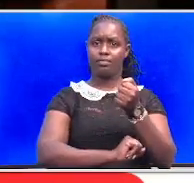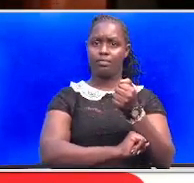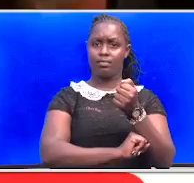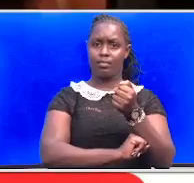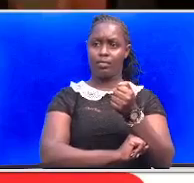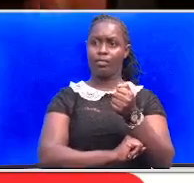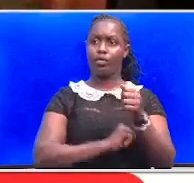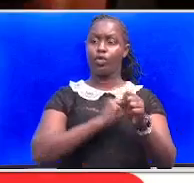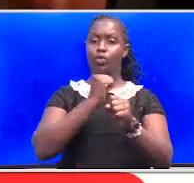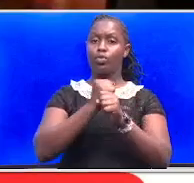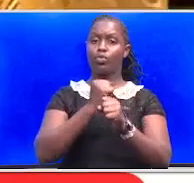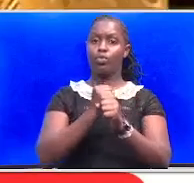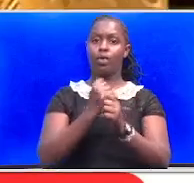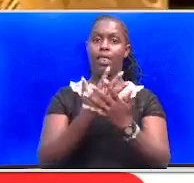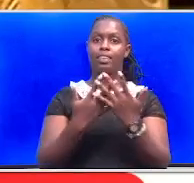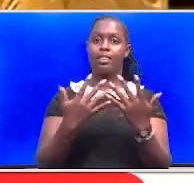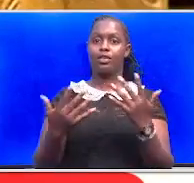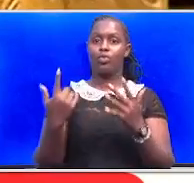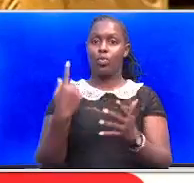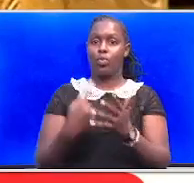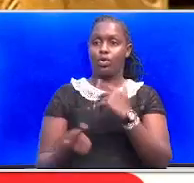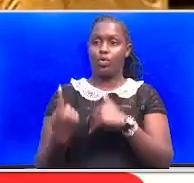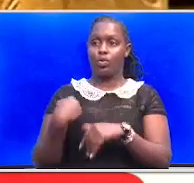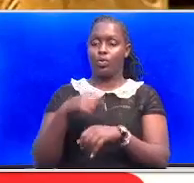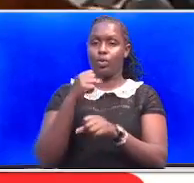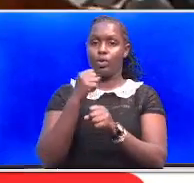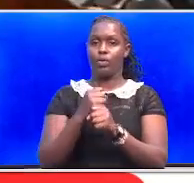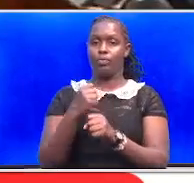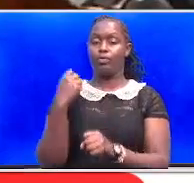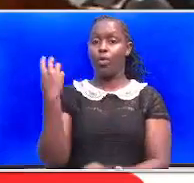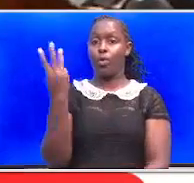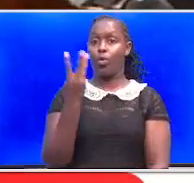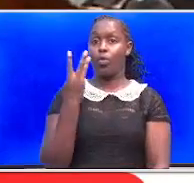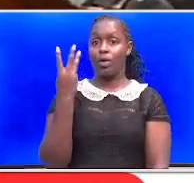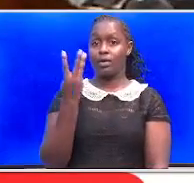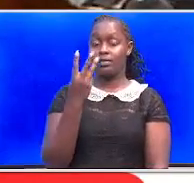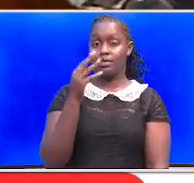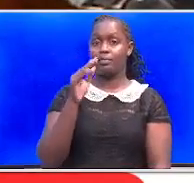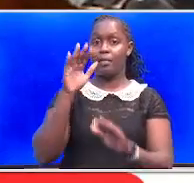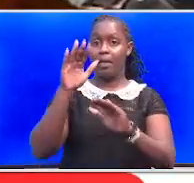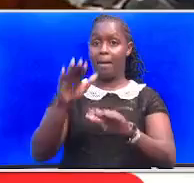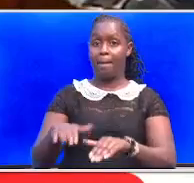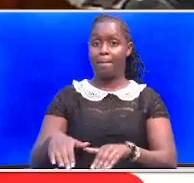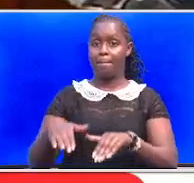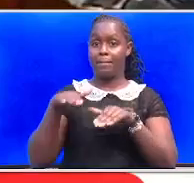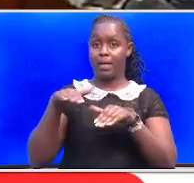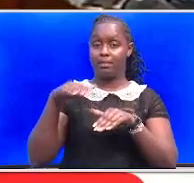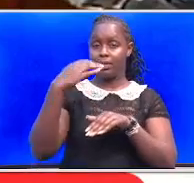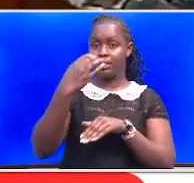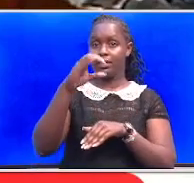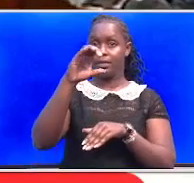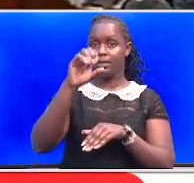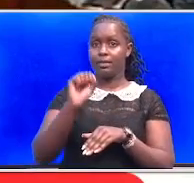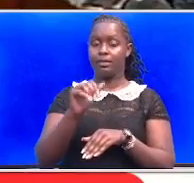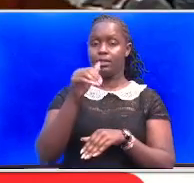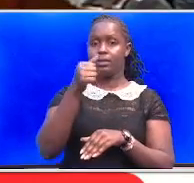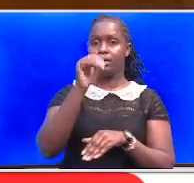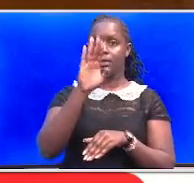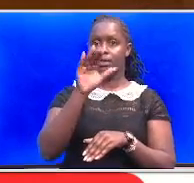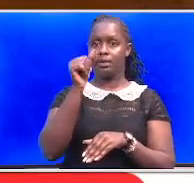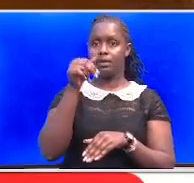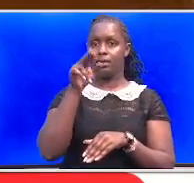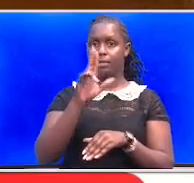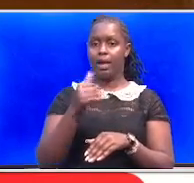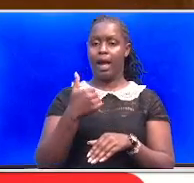we are purporting to do the things that we are doing here. Wednesday afternoon on the floor of the House, the Cabinet Secretary for Sports, Ababu Namwamba, faced a litany